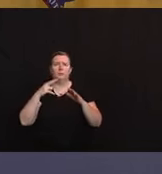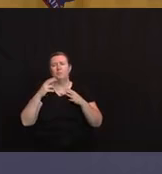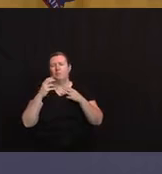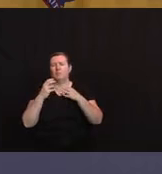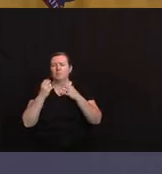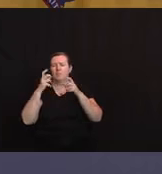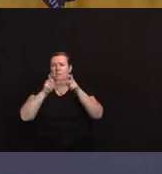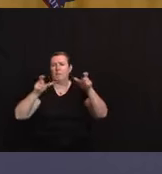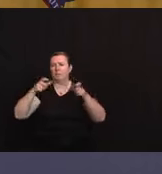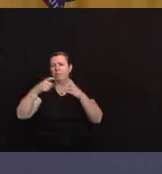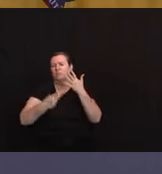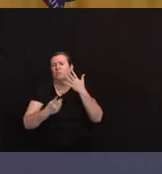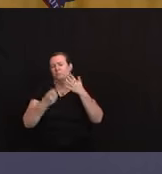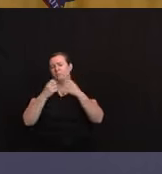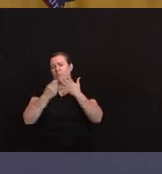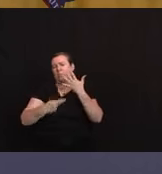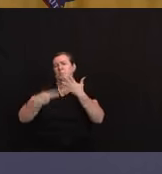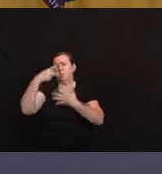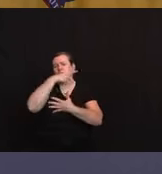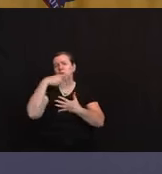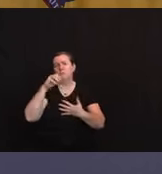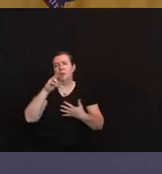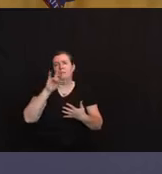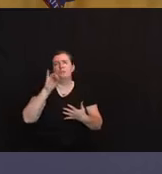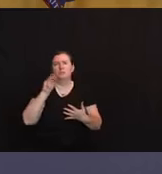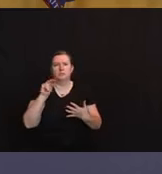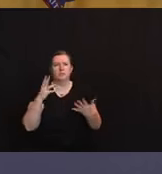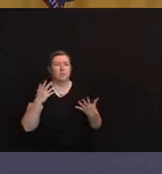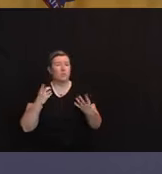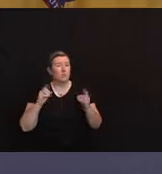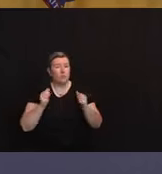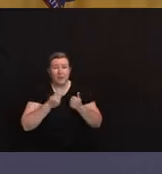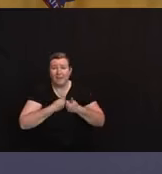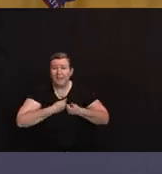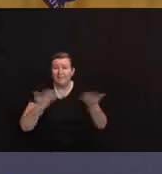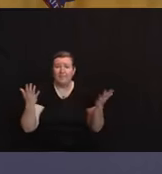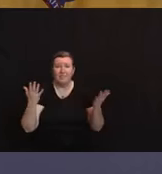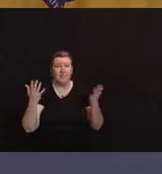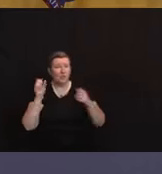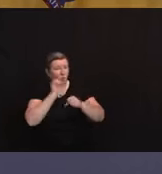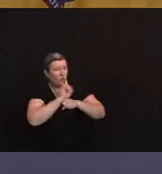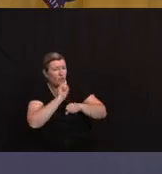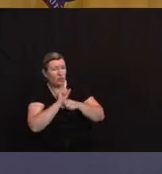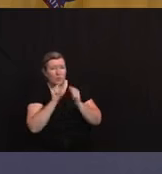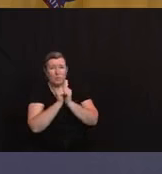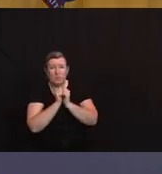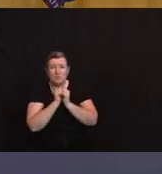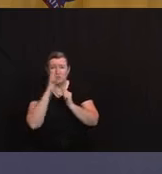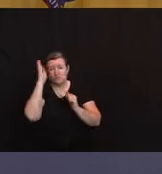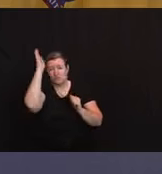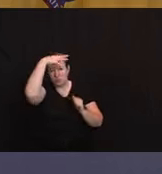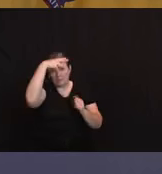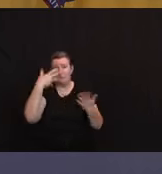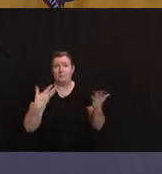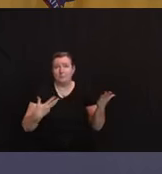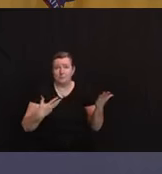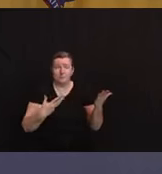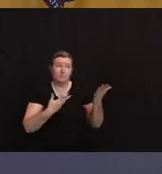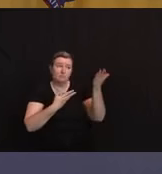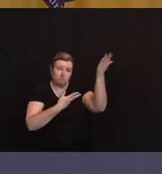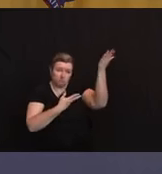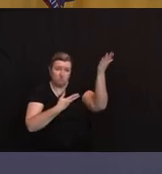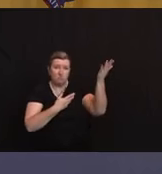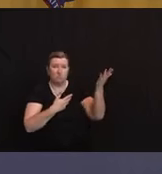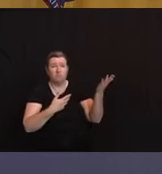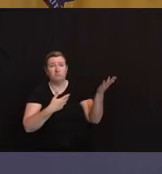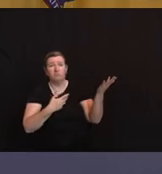we're doing everything we can, including working with the Trump administration and other avenues to try to get the reagents and whatnot that the